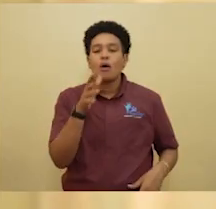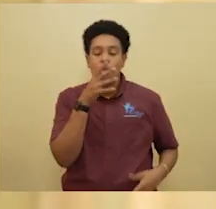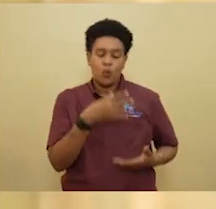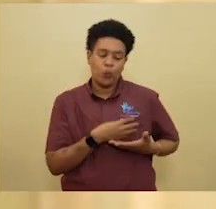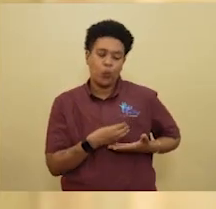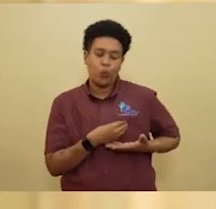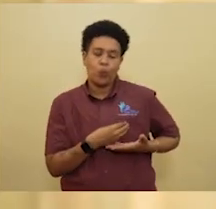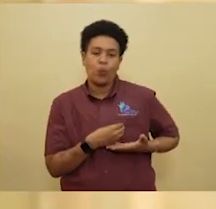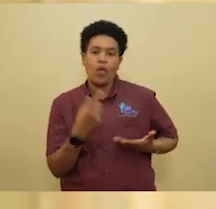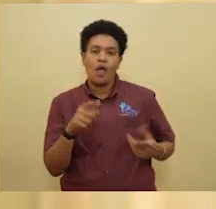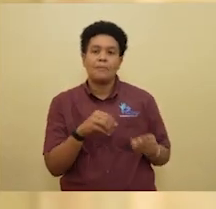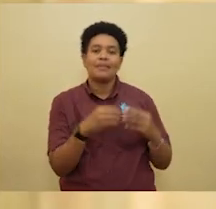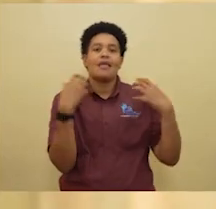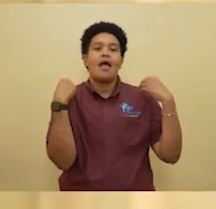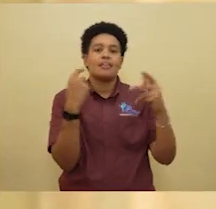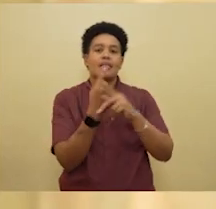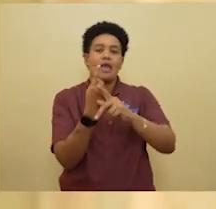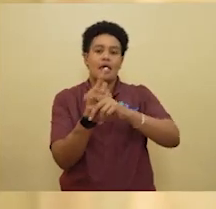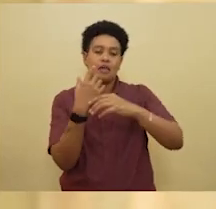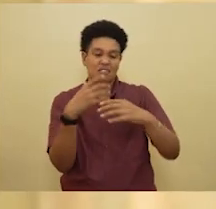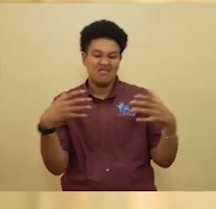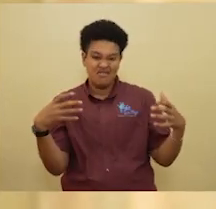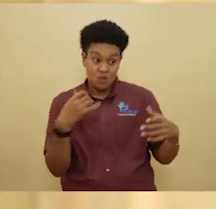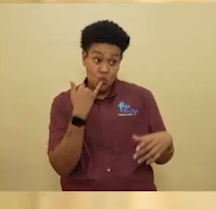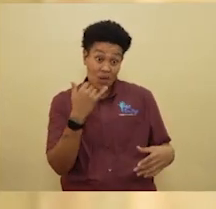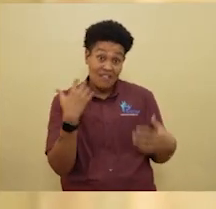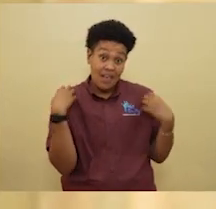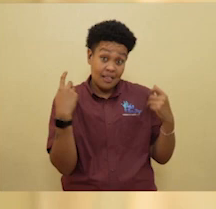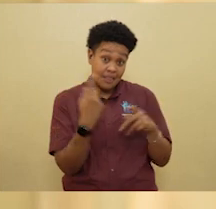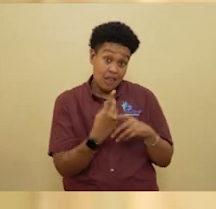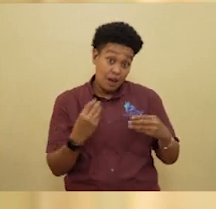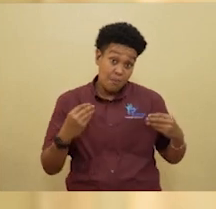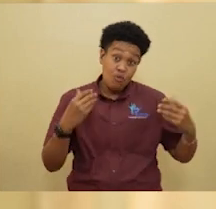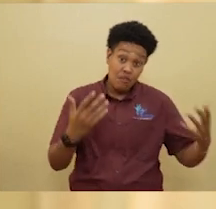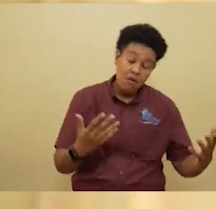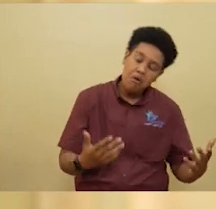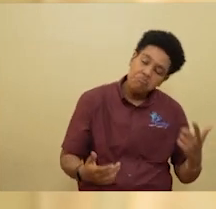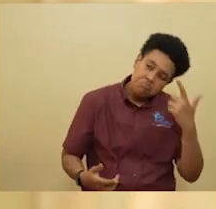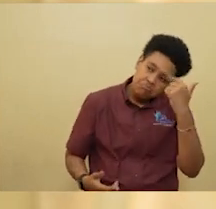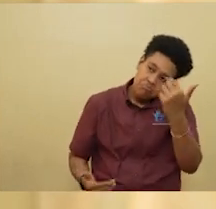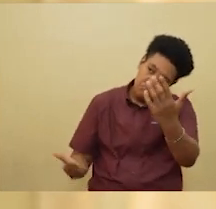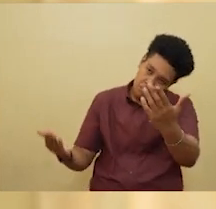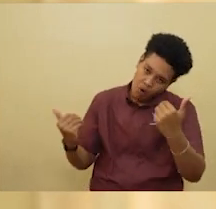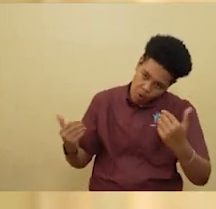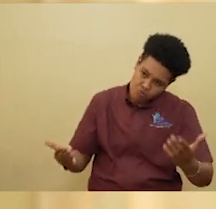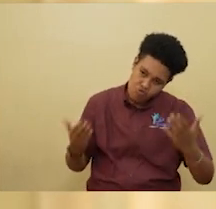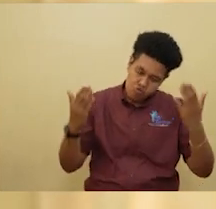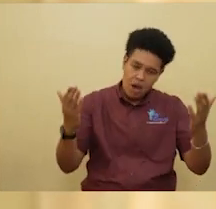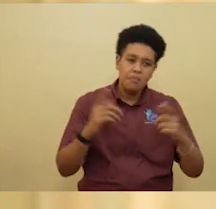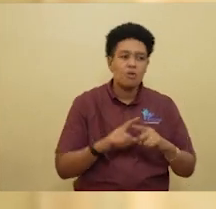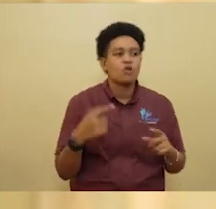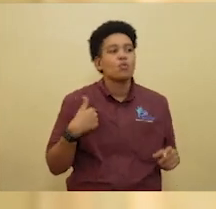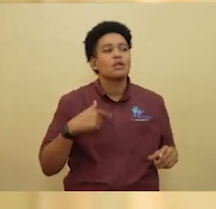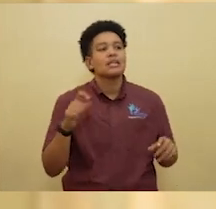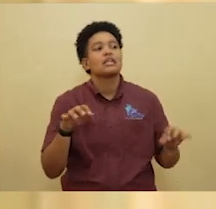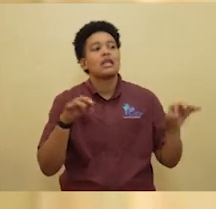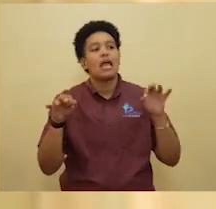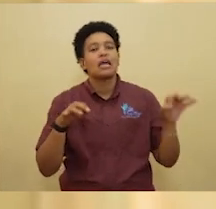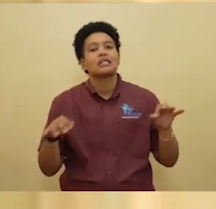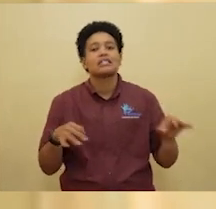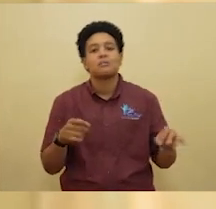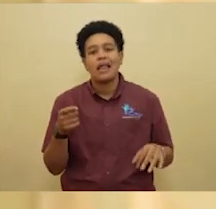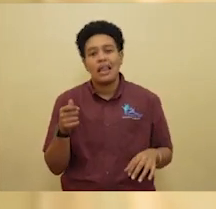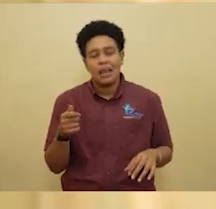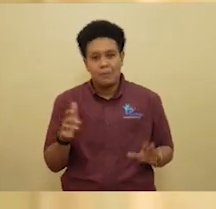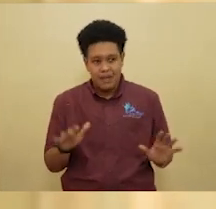women in the healthcare sector. So if you're a healthcare provider, then that's the recommendation. But we need to explain that just